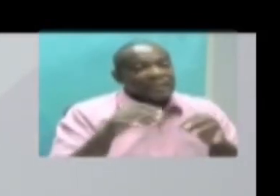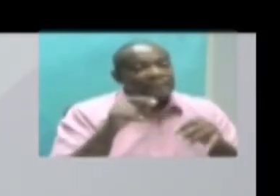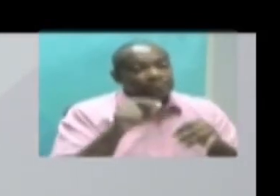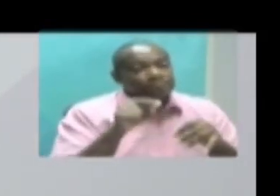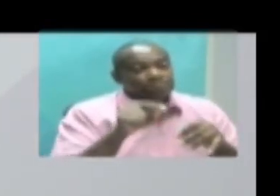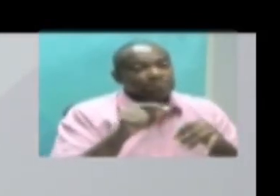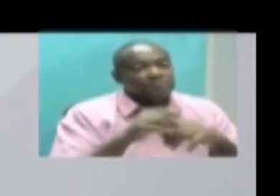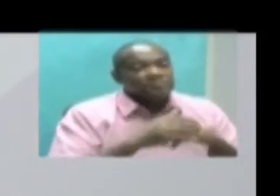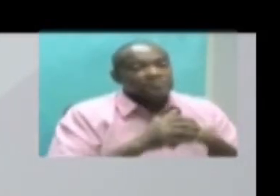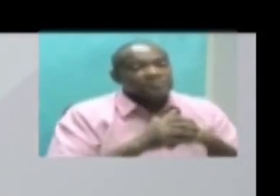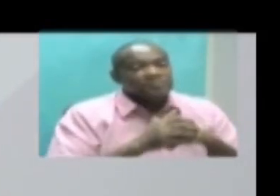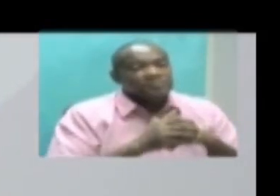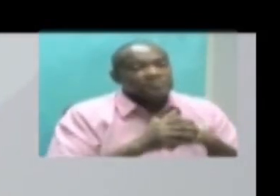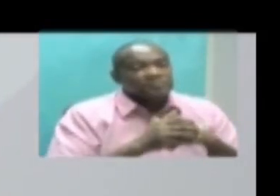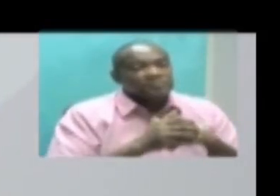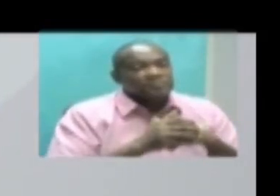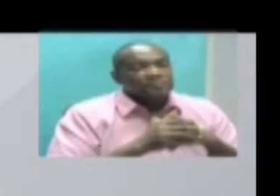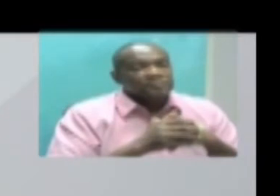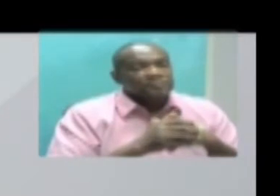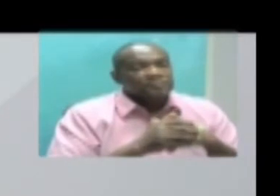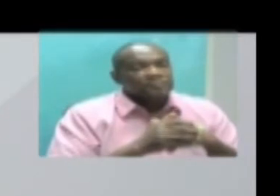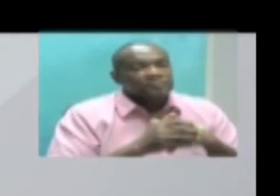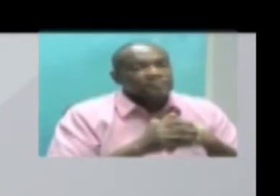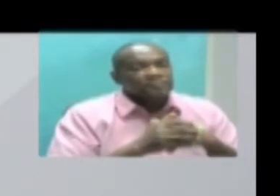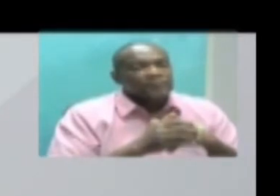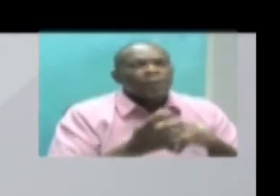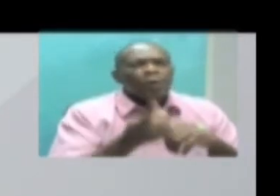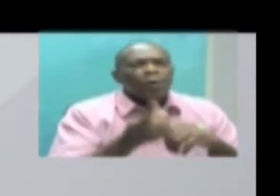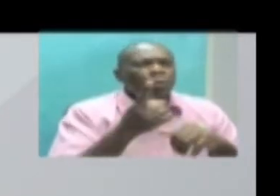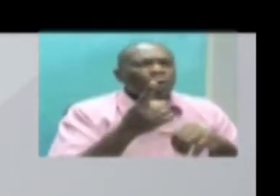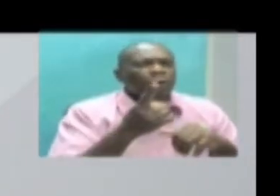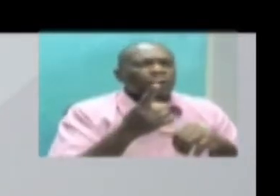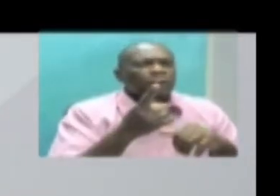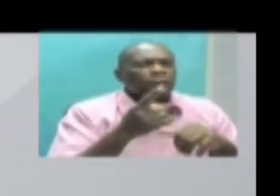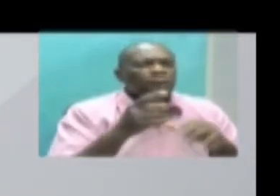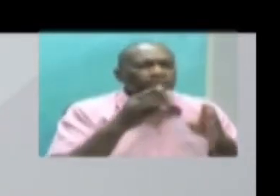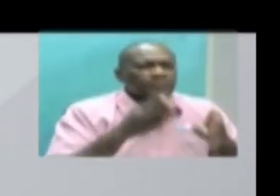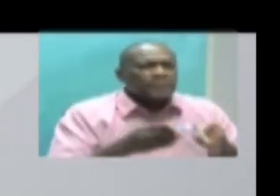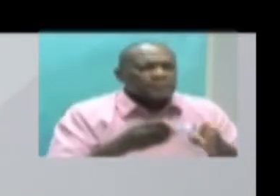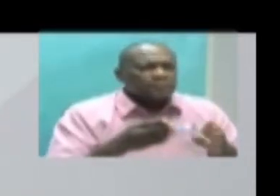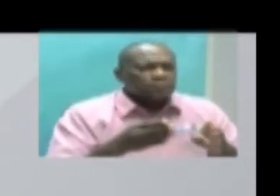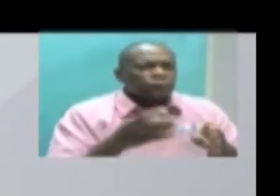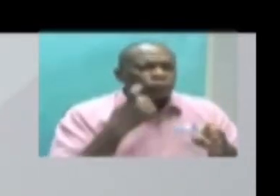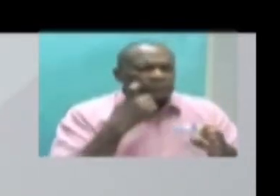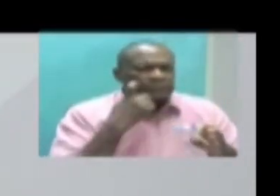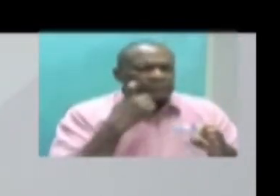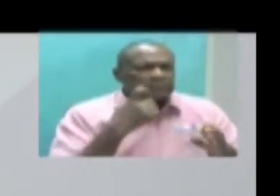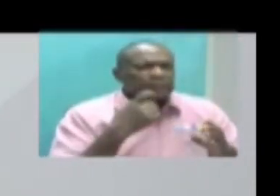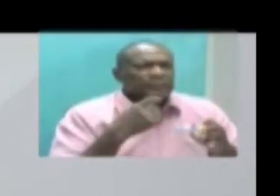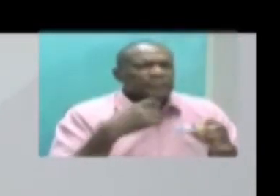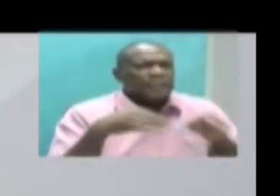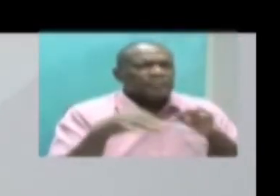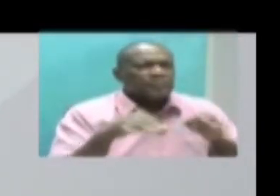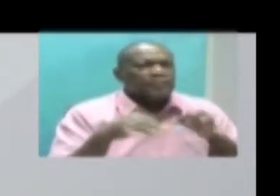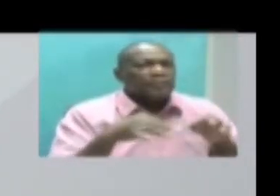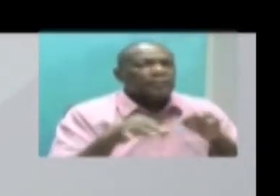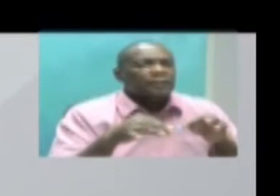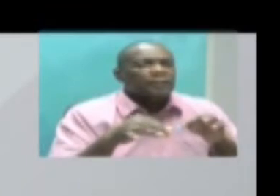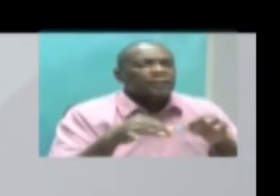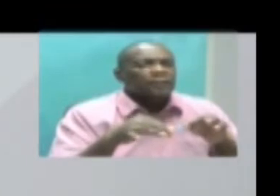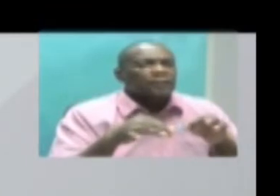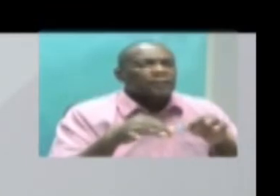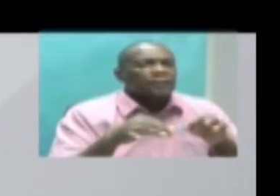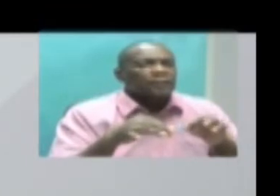the presenter here. She said something so profound when she spoke towards, it's not a